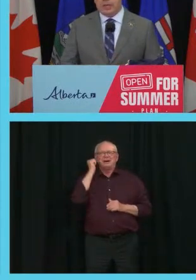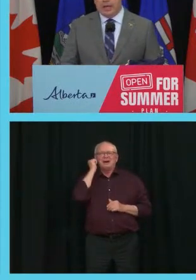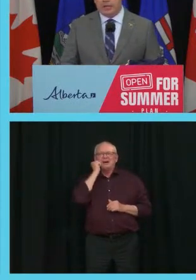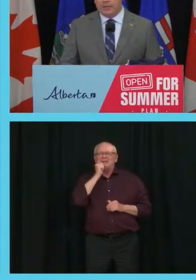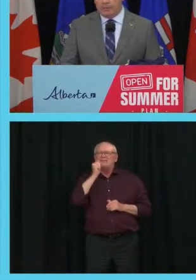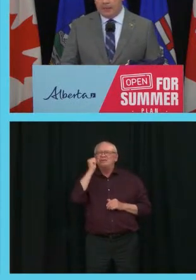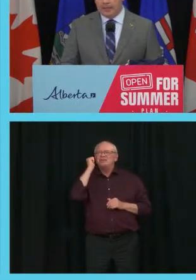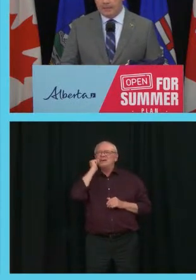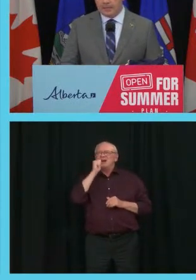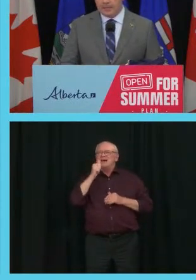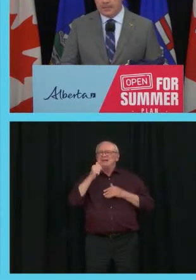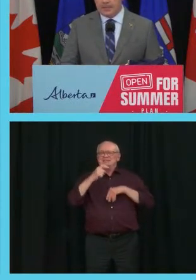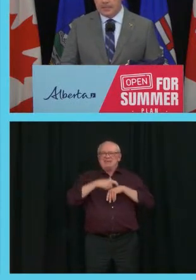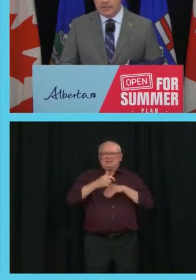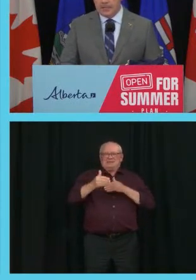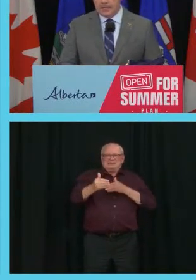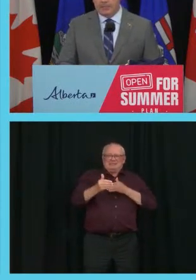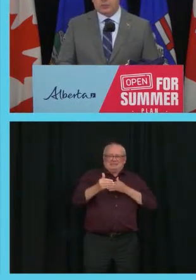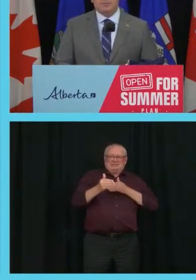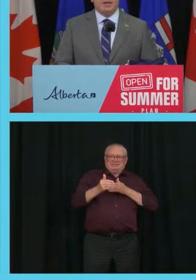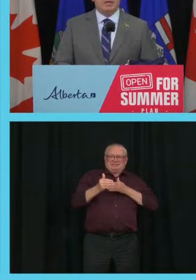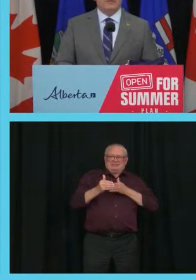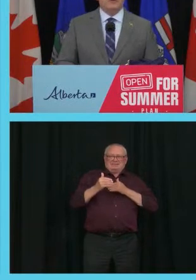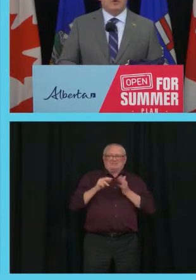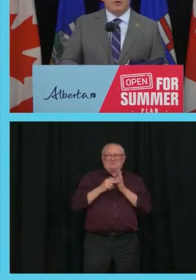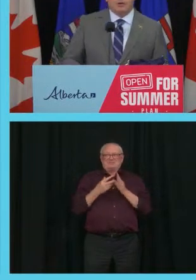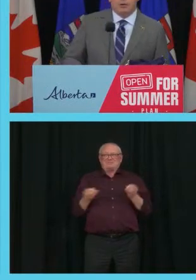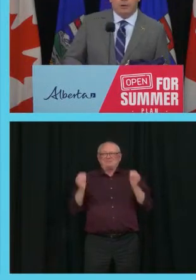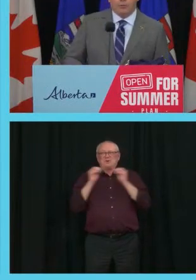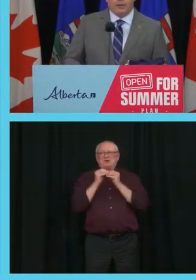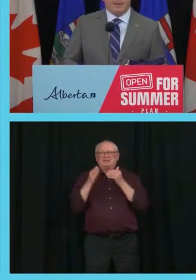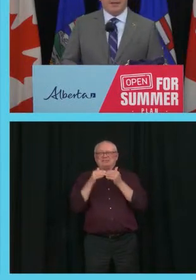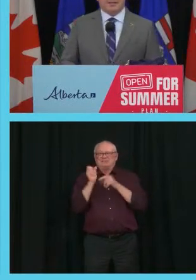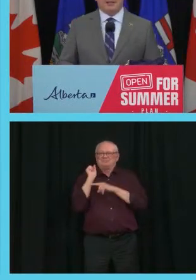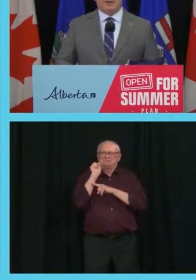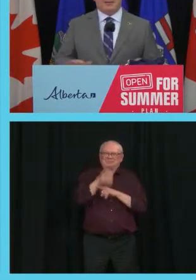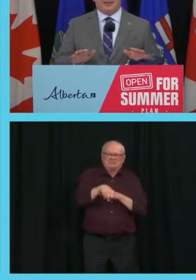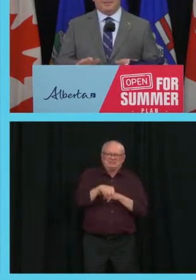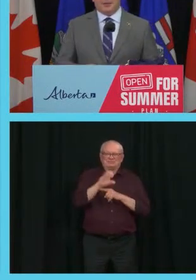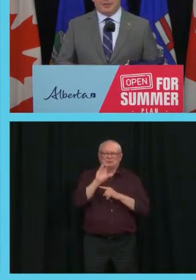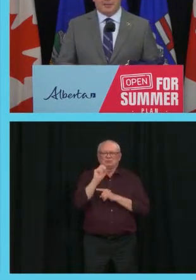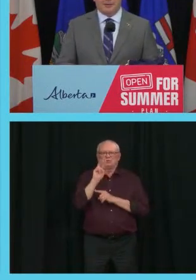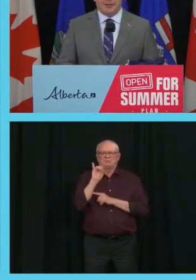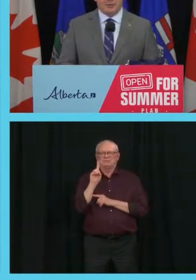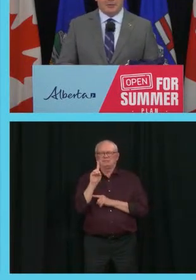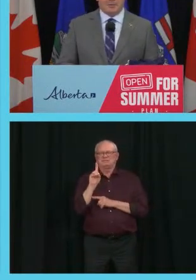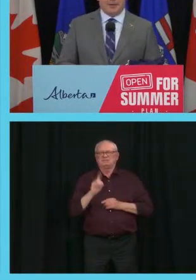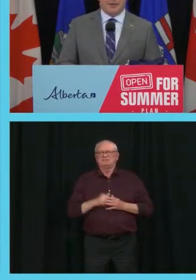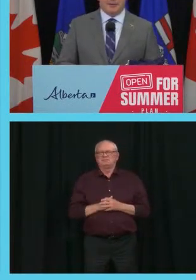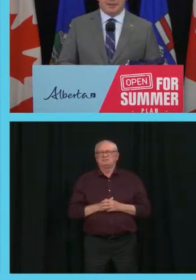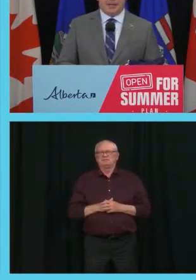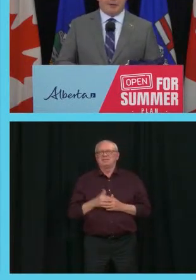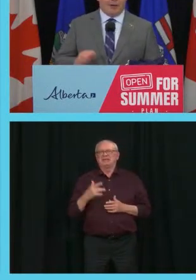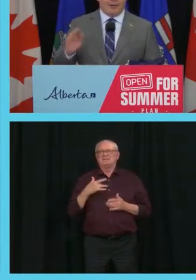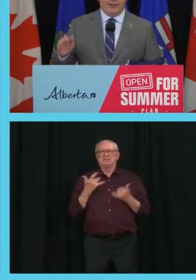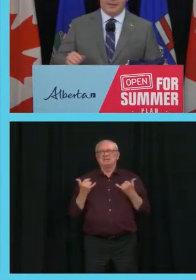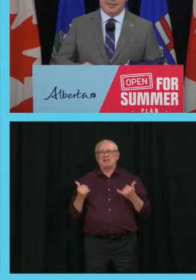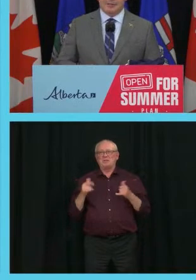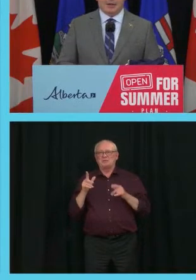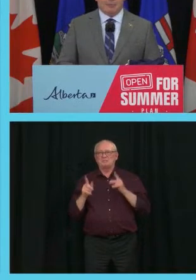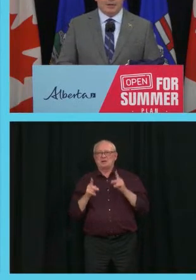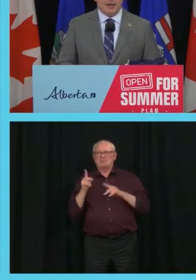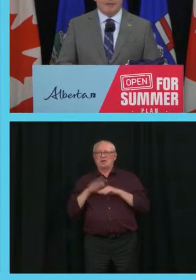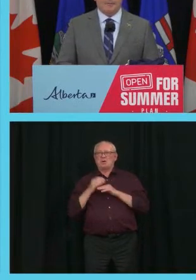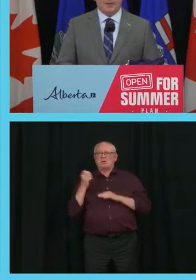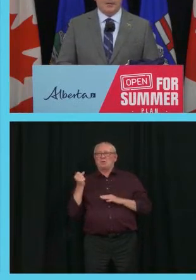closer to the end of the pandemic. I'm sure many of you are already patiently waiting in the booking queue as we speak, and you can get online